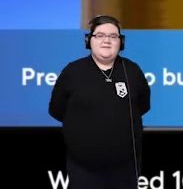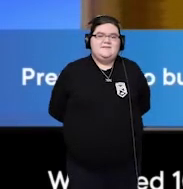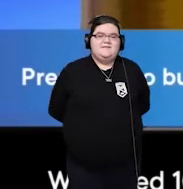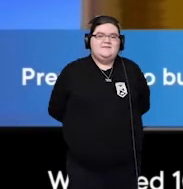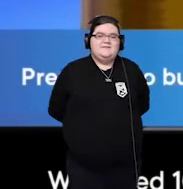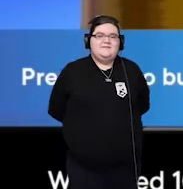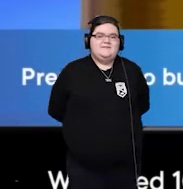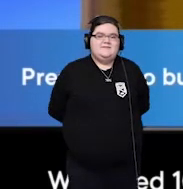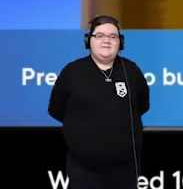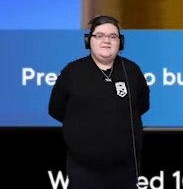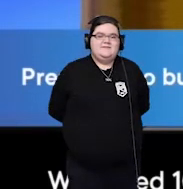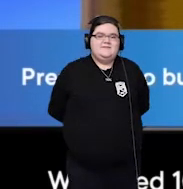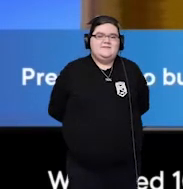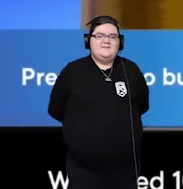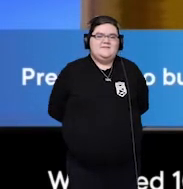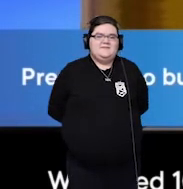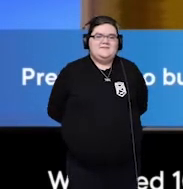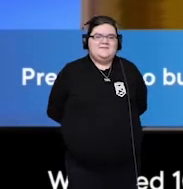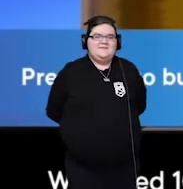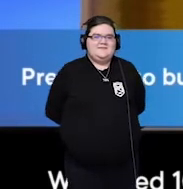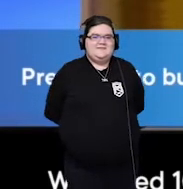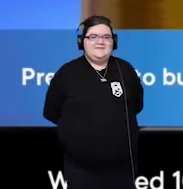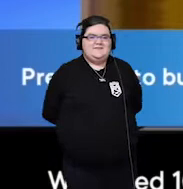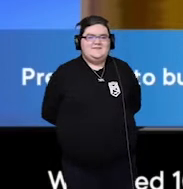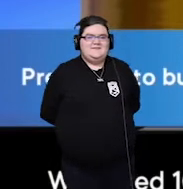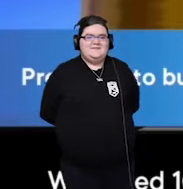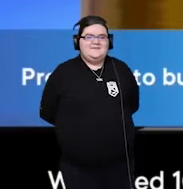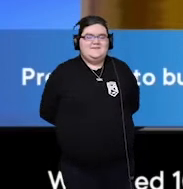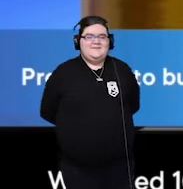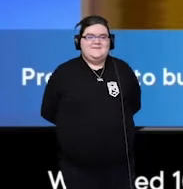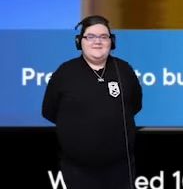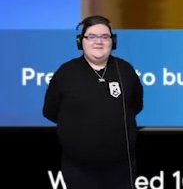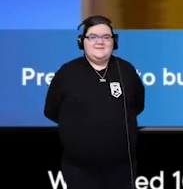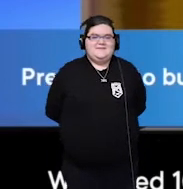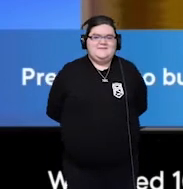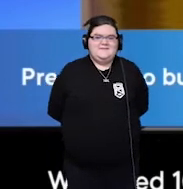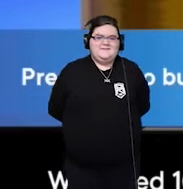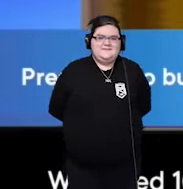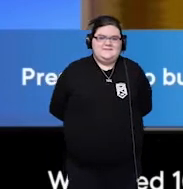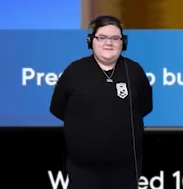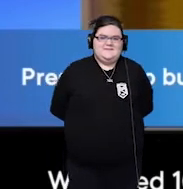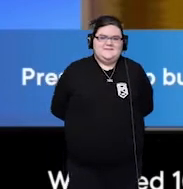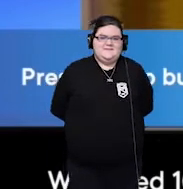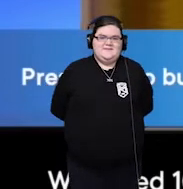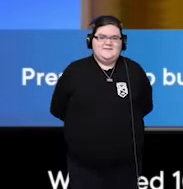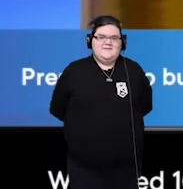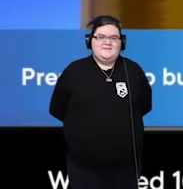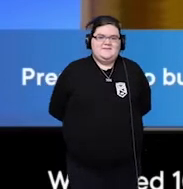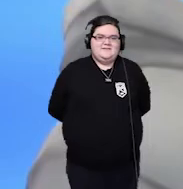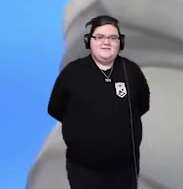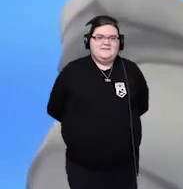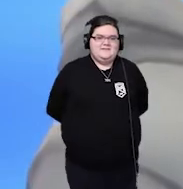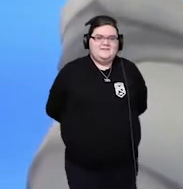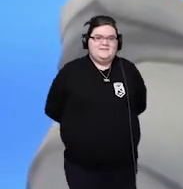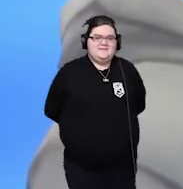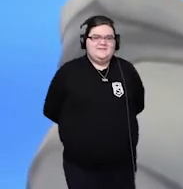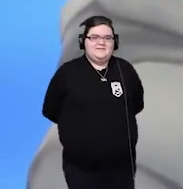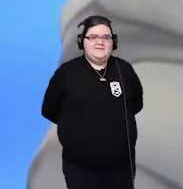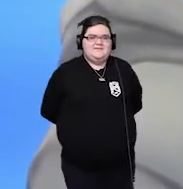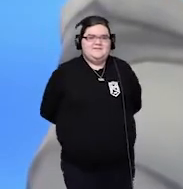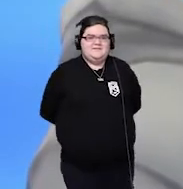to do for their boss. Press. You got it. Okay. Oh shit. You got it. Okay. Come on. We have 30 seconds. What would they do? Email. Yeah. Email. Get coffee.